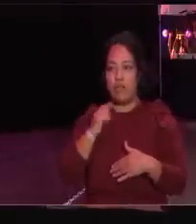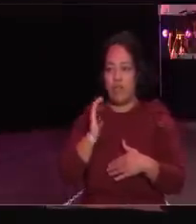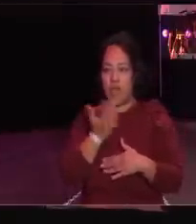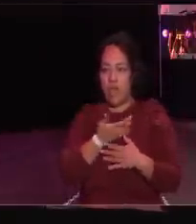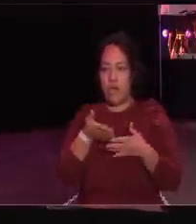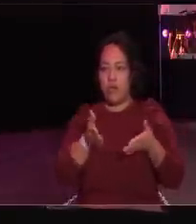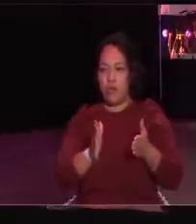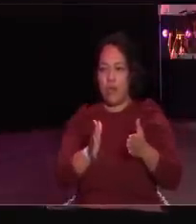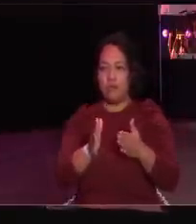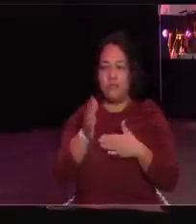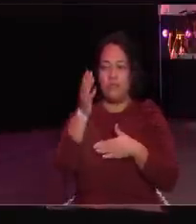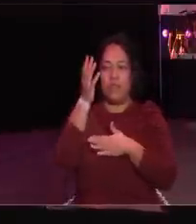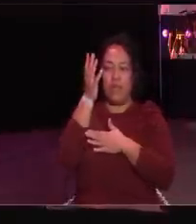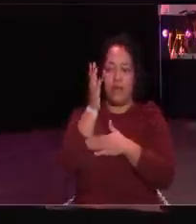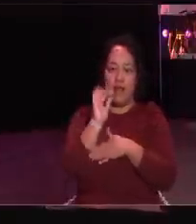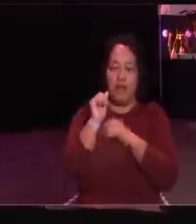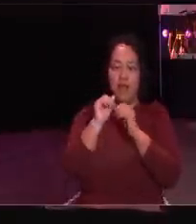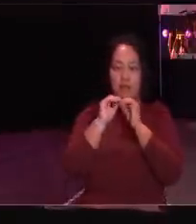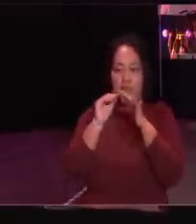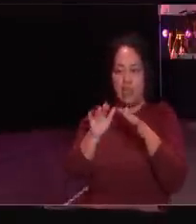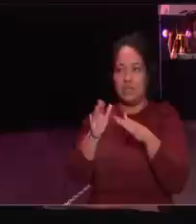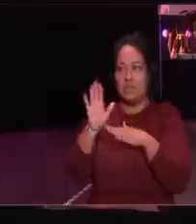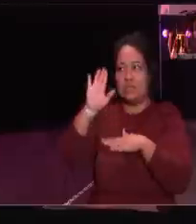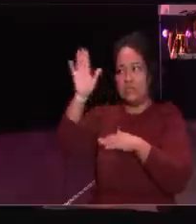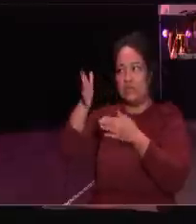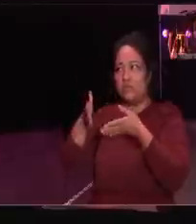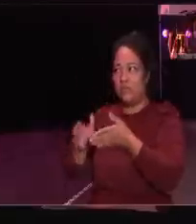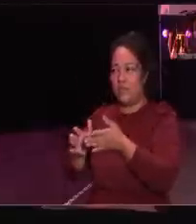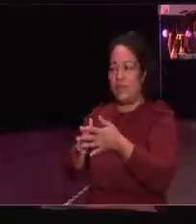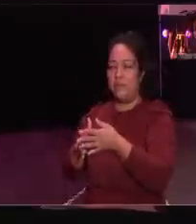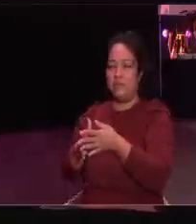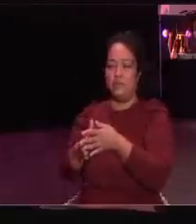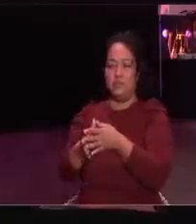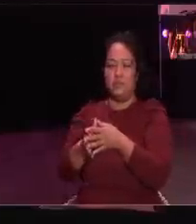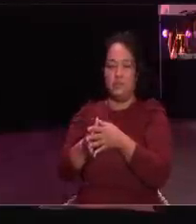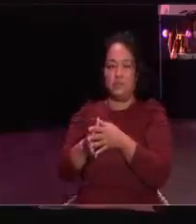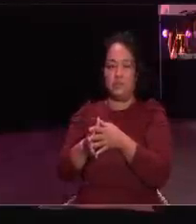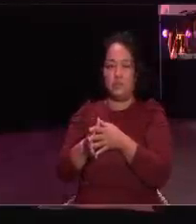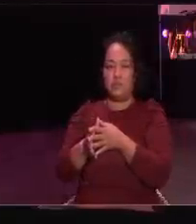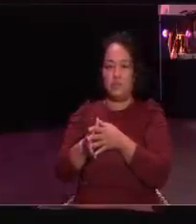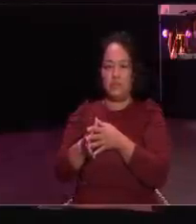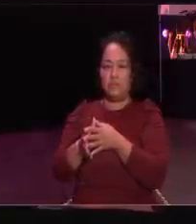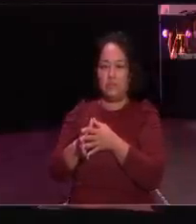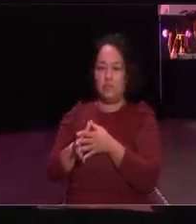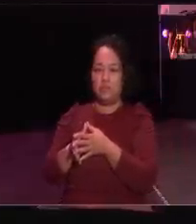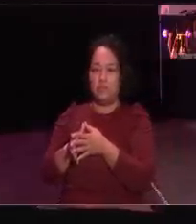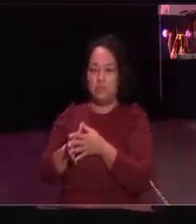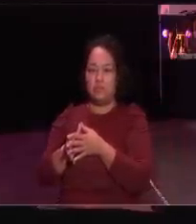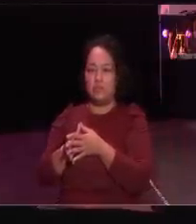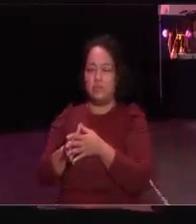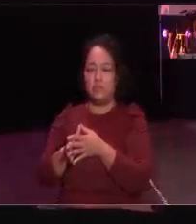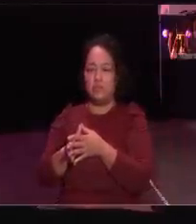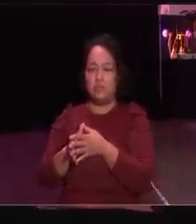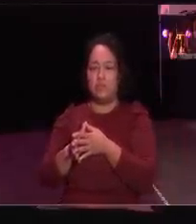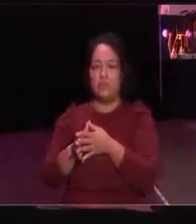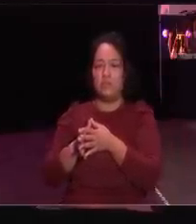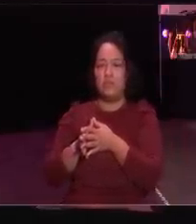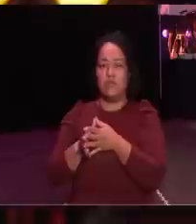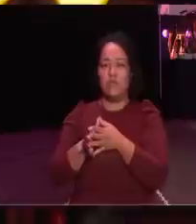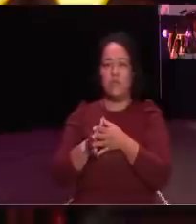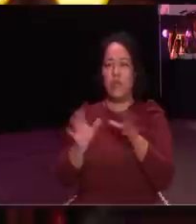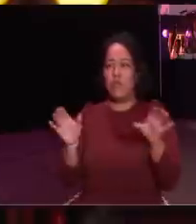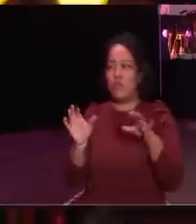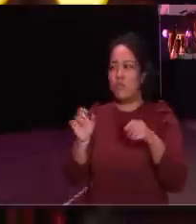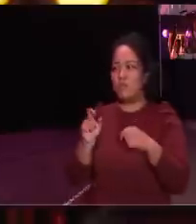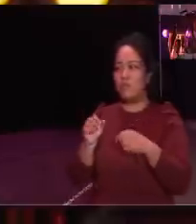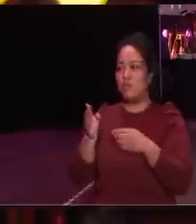su manera. ¿Qué tenían los cultos del pasado? What did the services of old have?